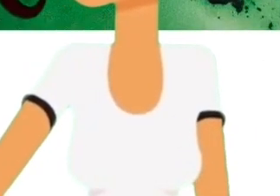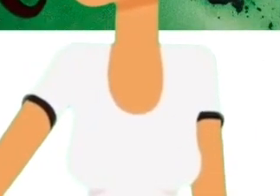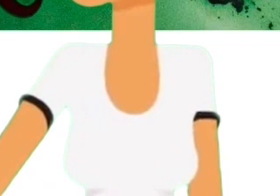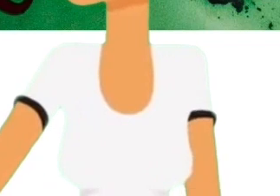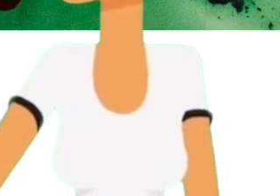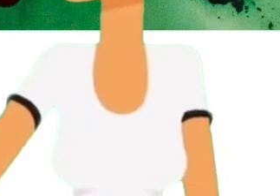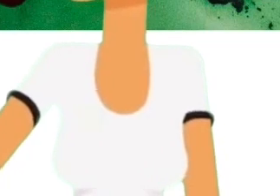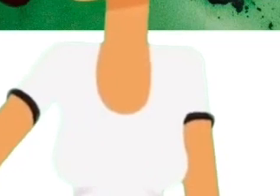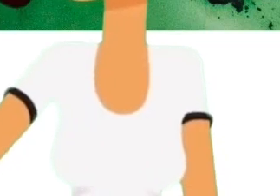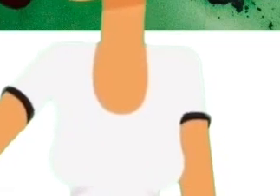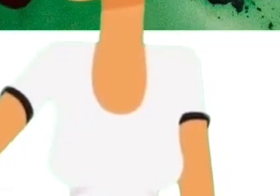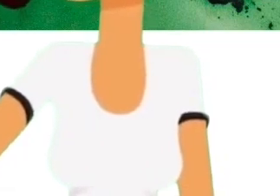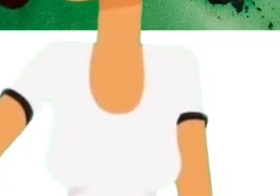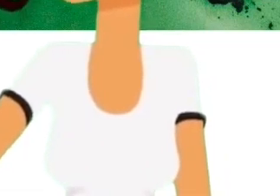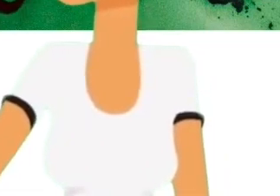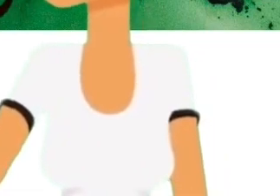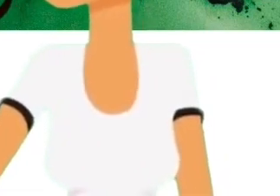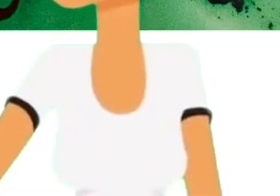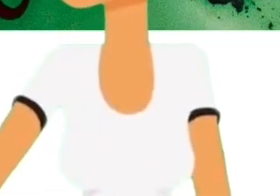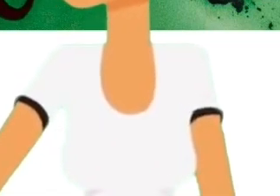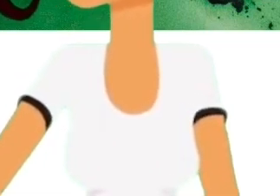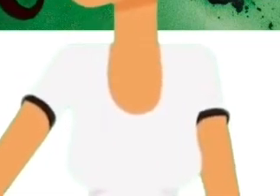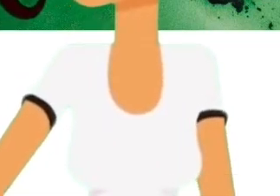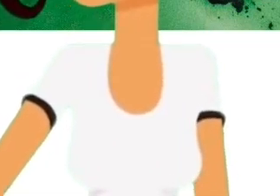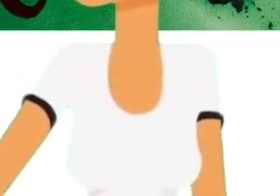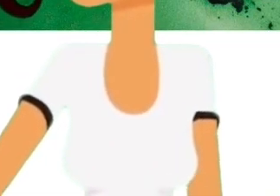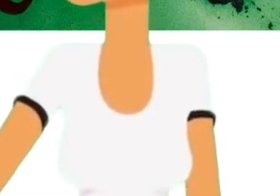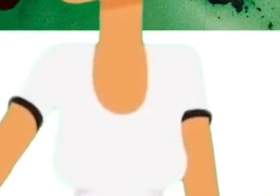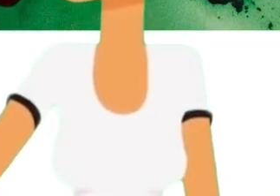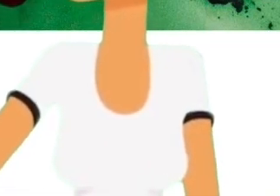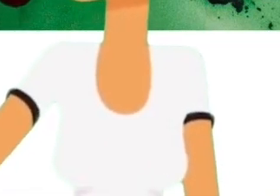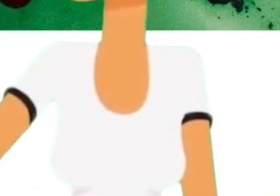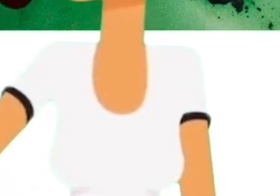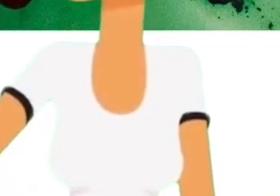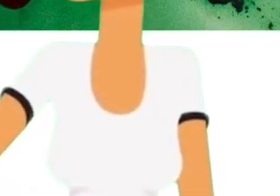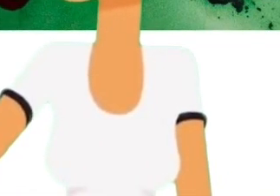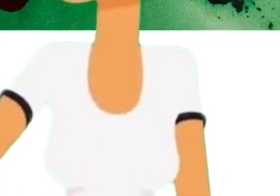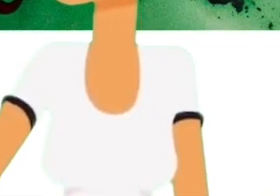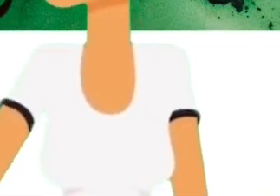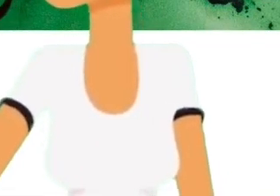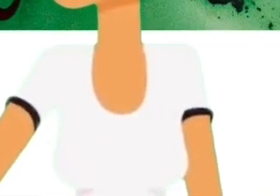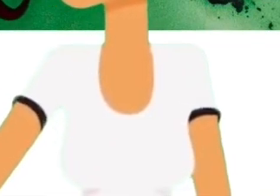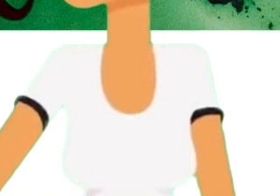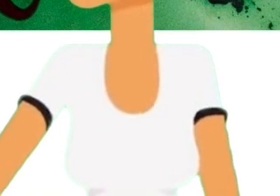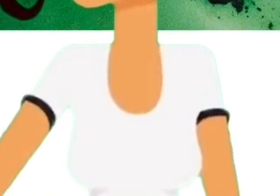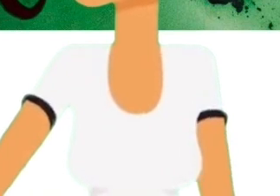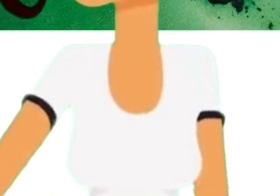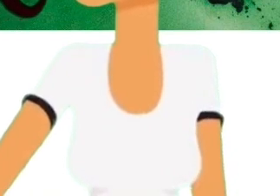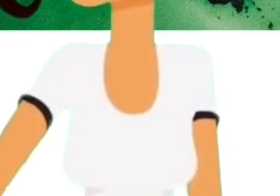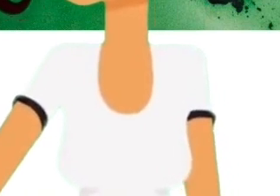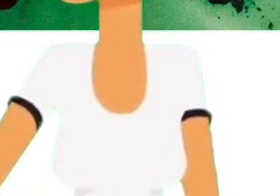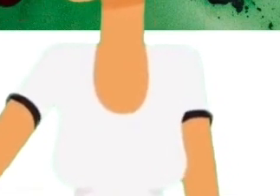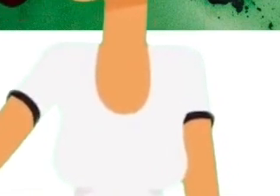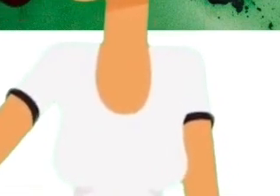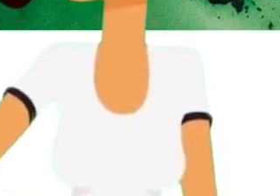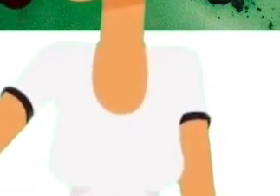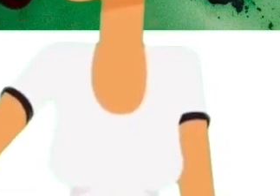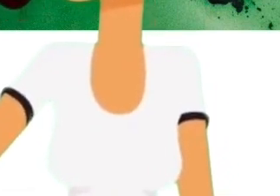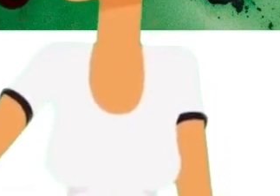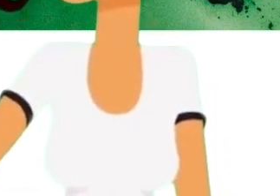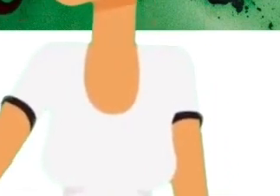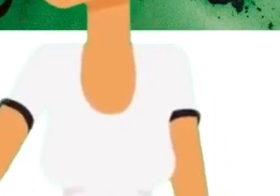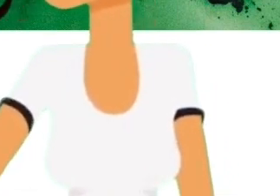we can explore reflexivity, study design in qualitative research, study design in quantitative